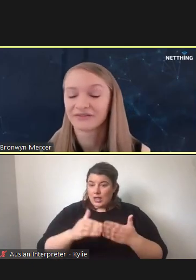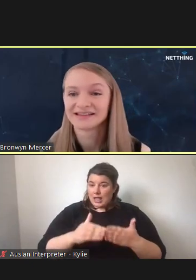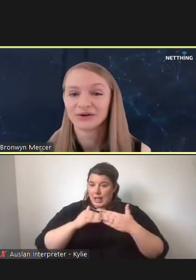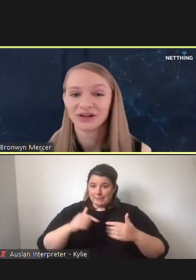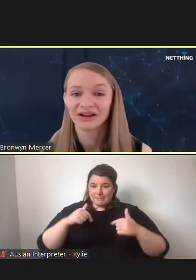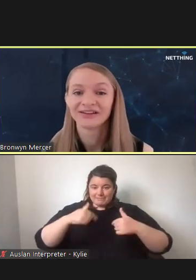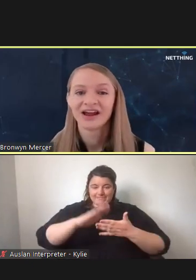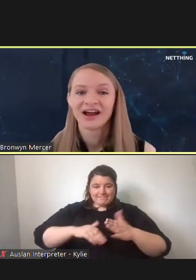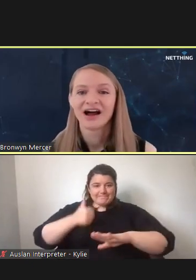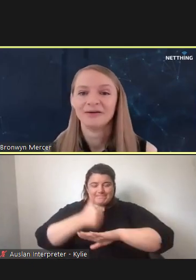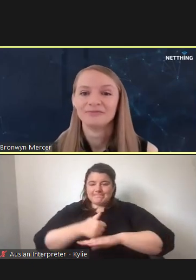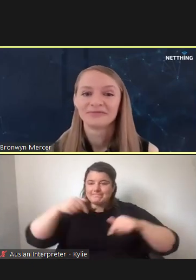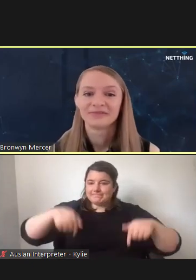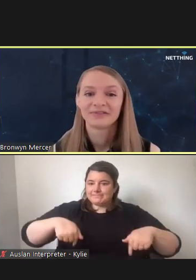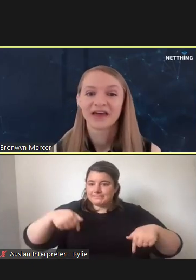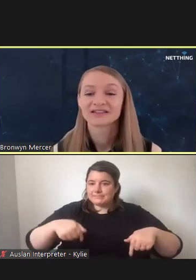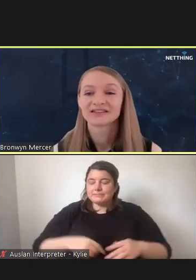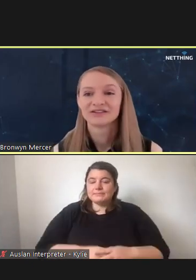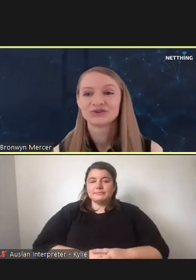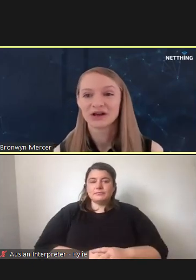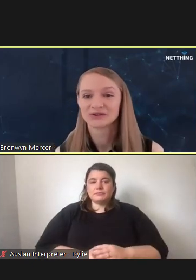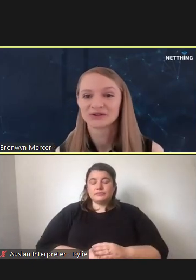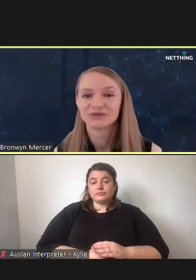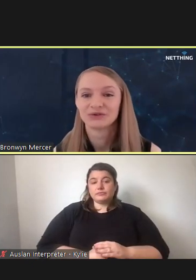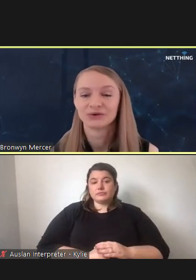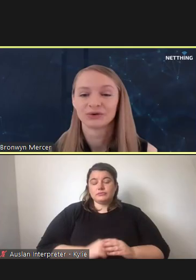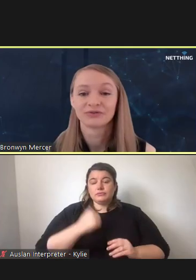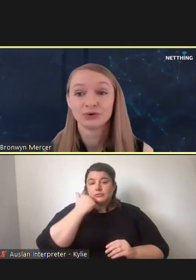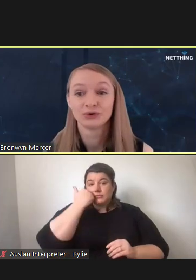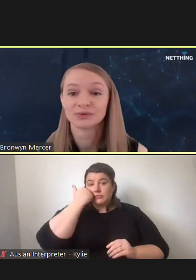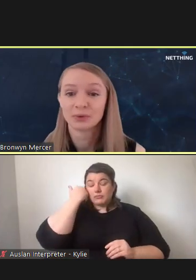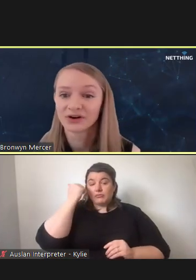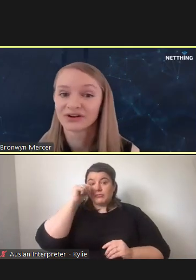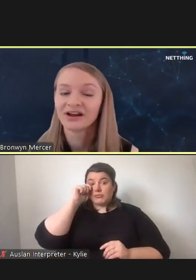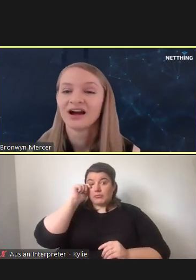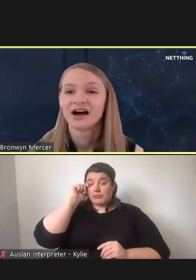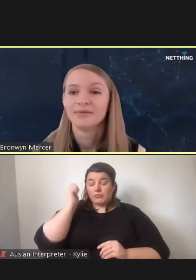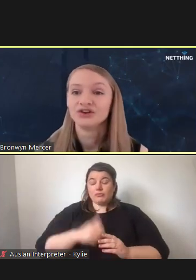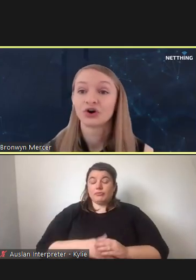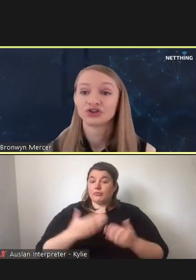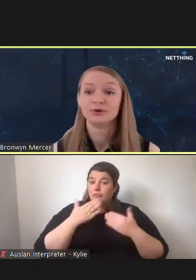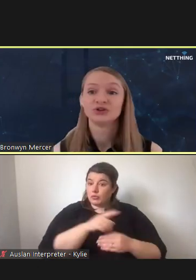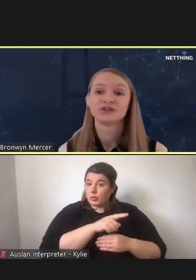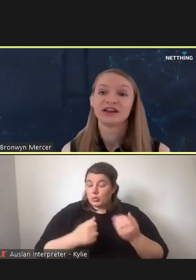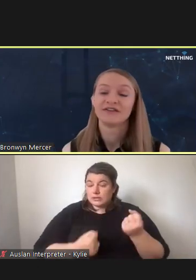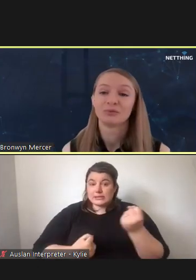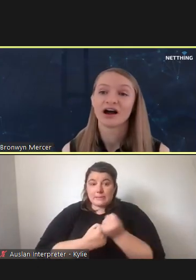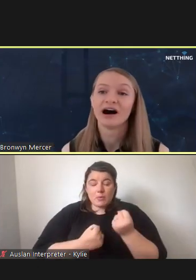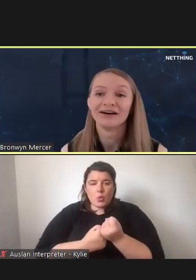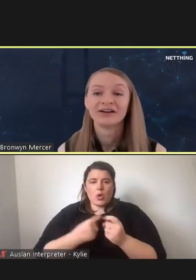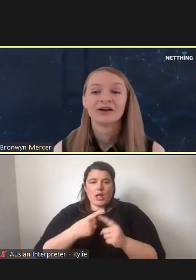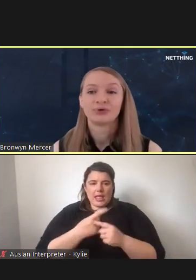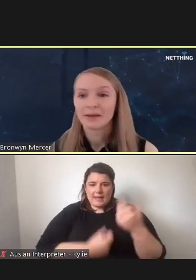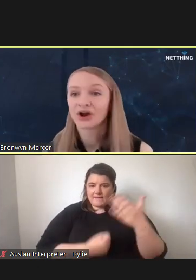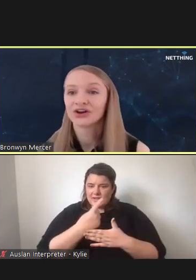happen every single year. Thanks to our sponsors for your support and your contributions to the event. We